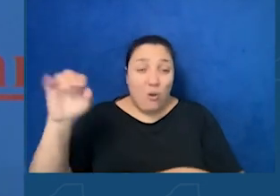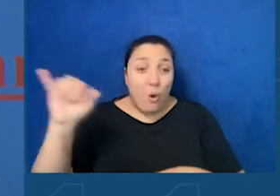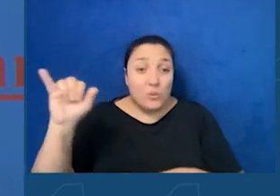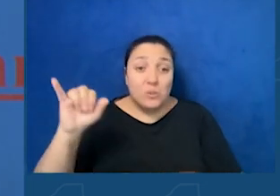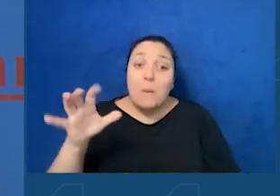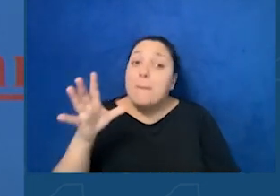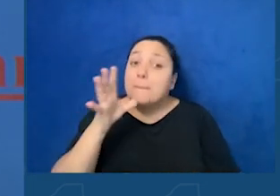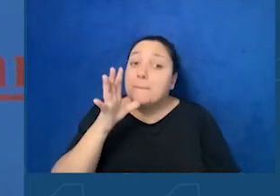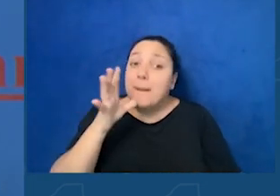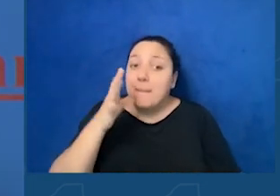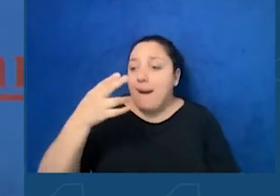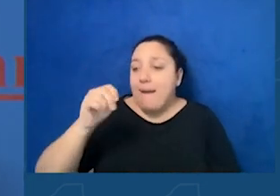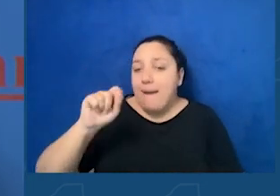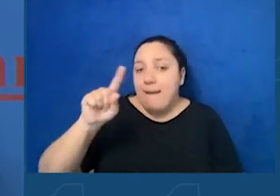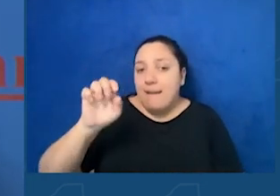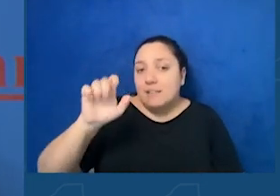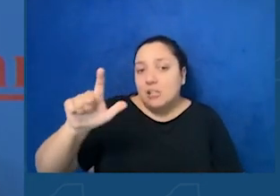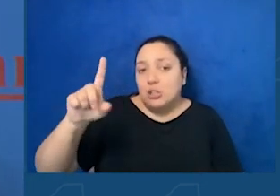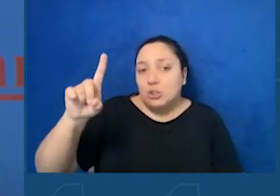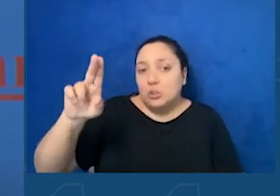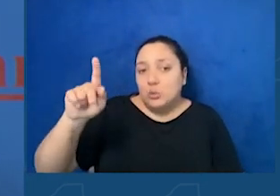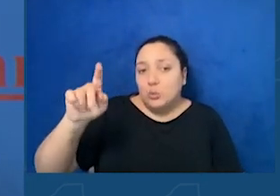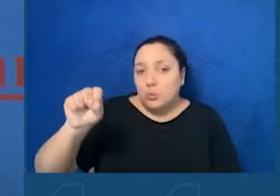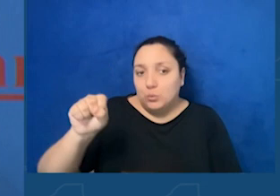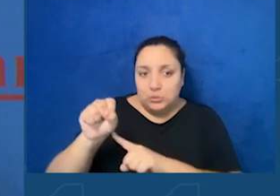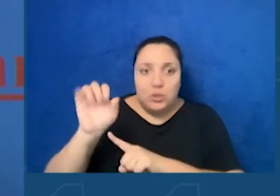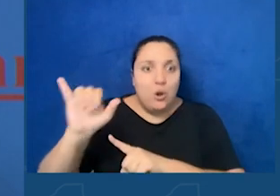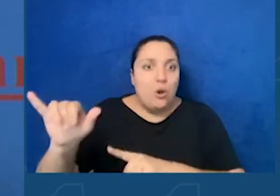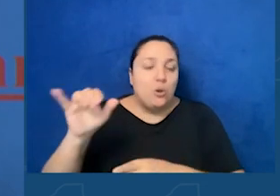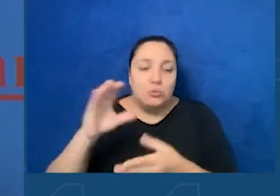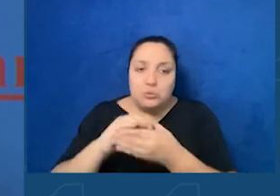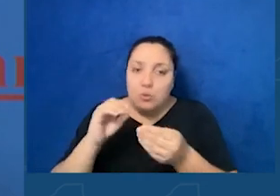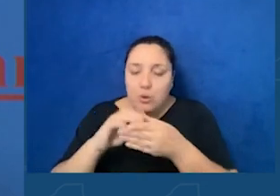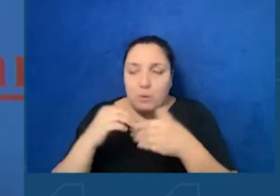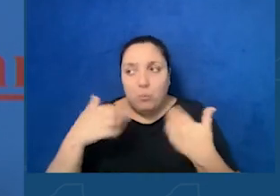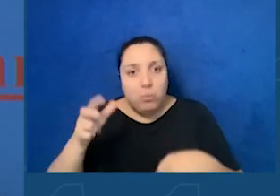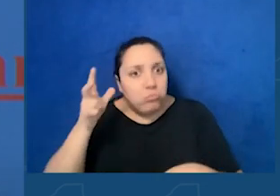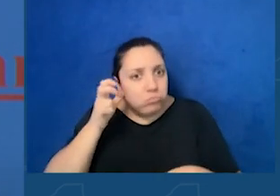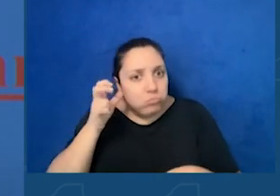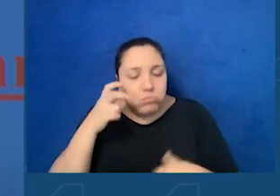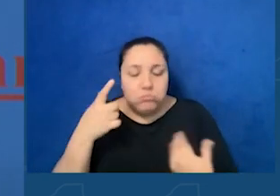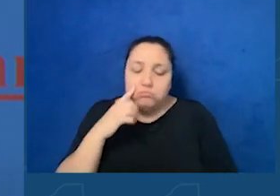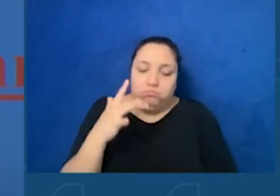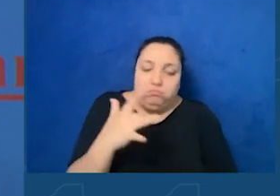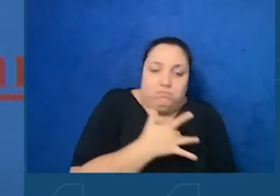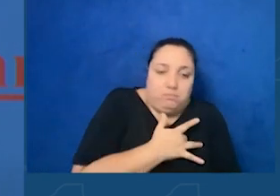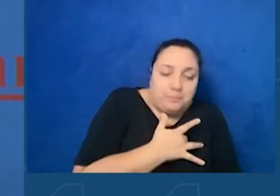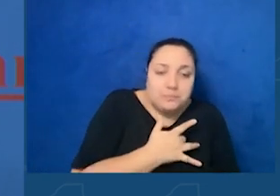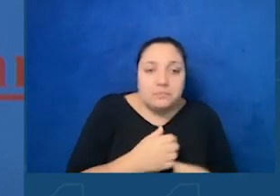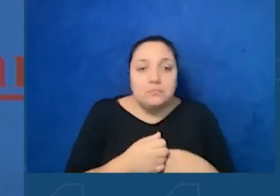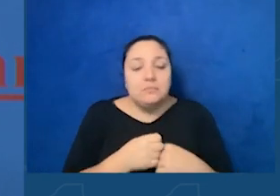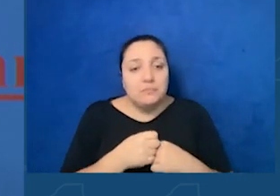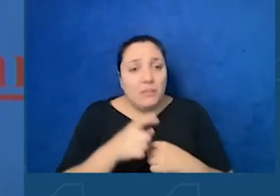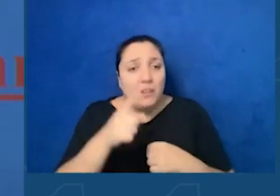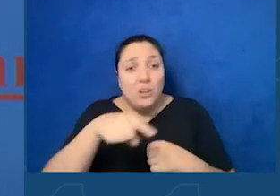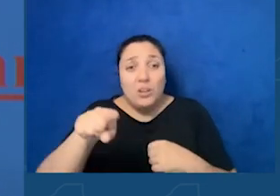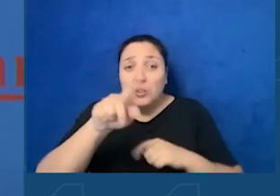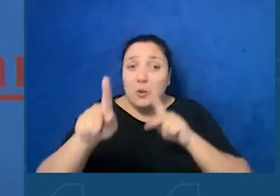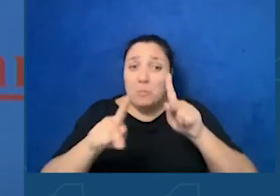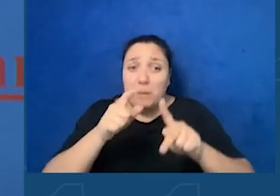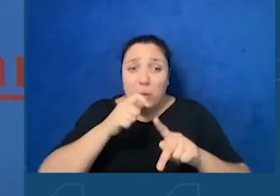whose story lifts us all up. To all of you here, our leaders, community activists, and the true believers in the